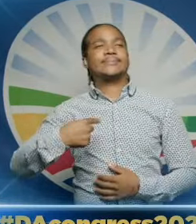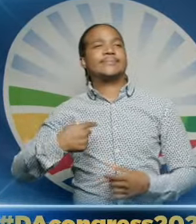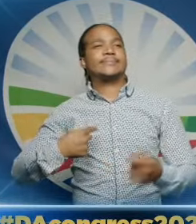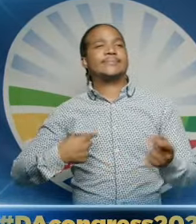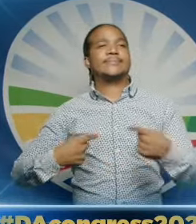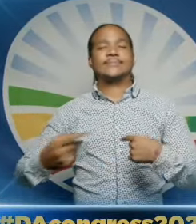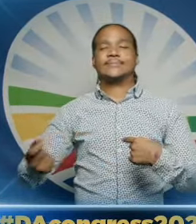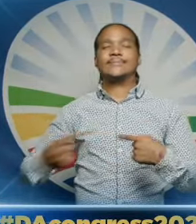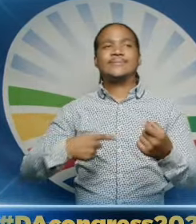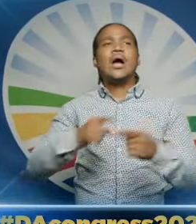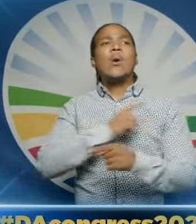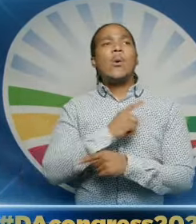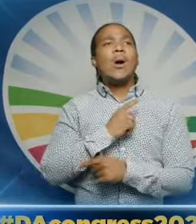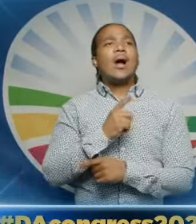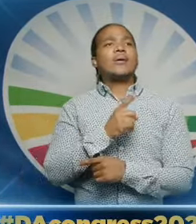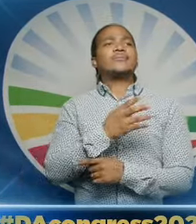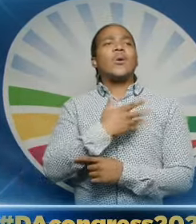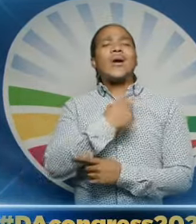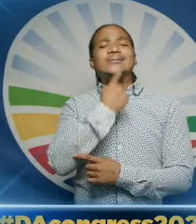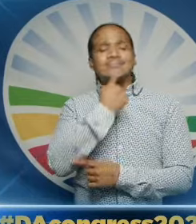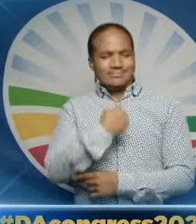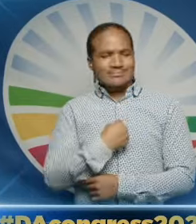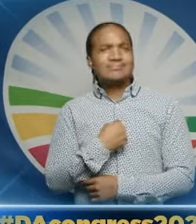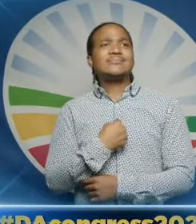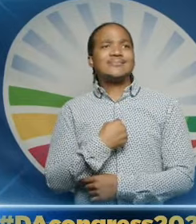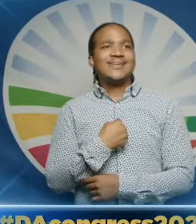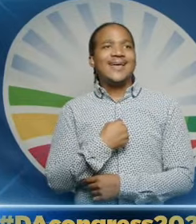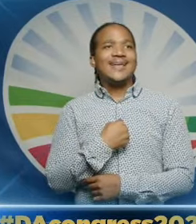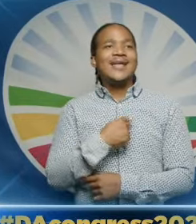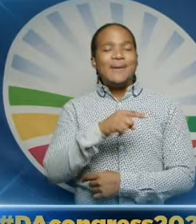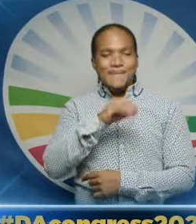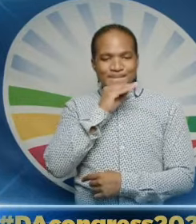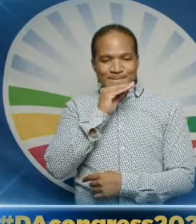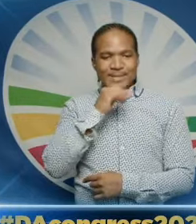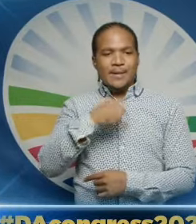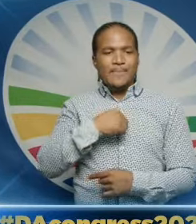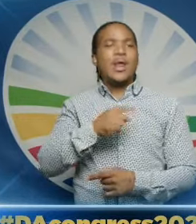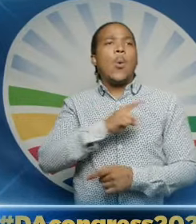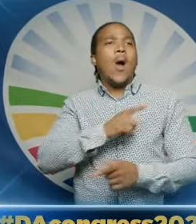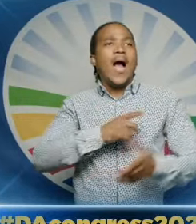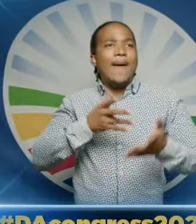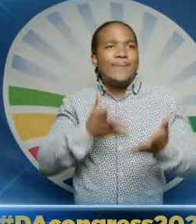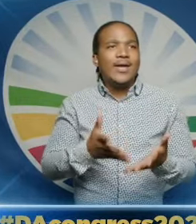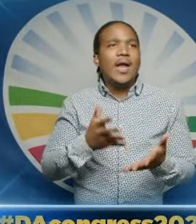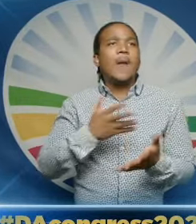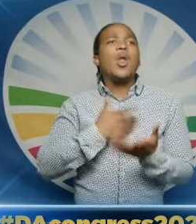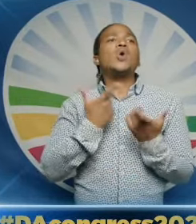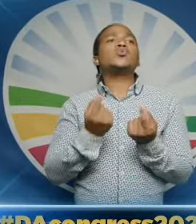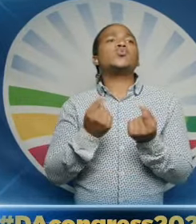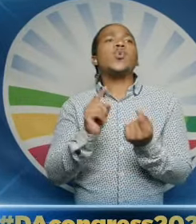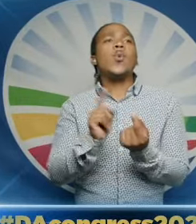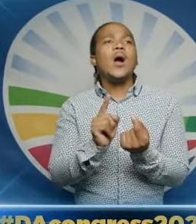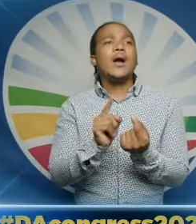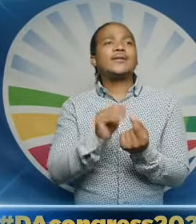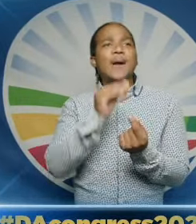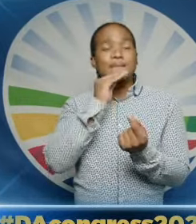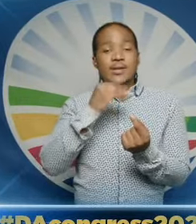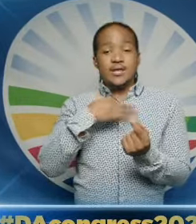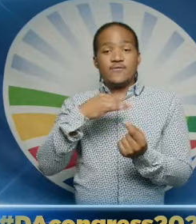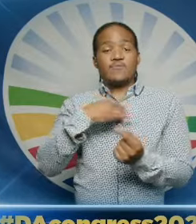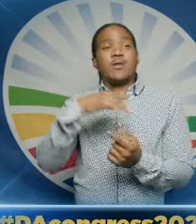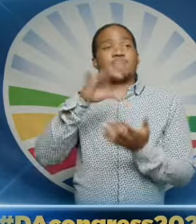really trying to say to delegates, this is what I'm about, this is what I will do if I'm